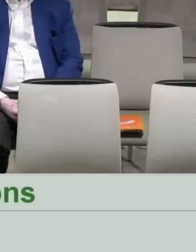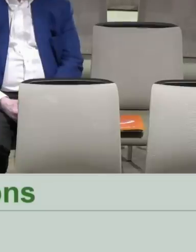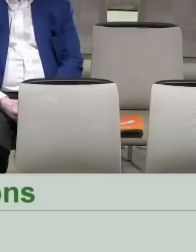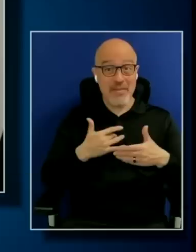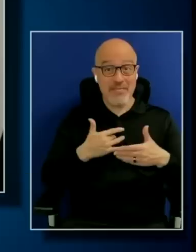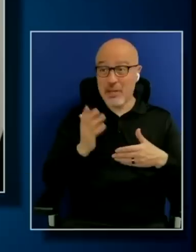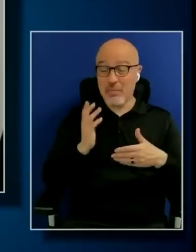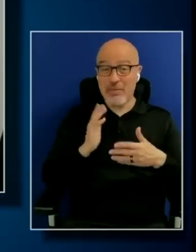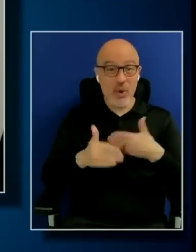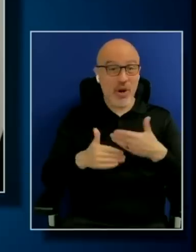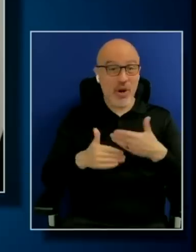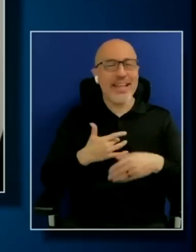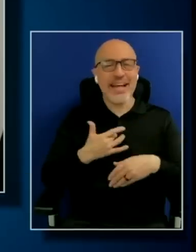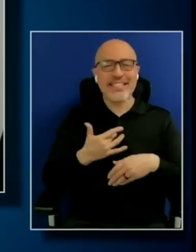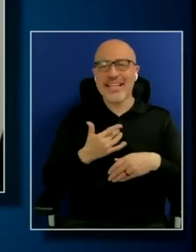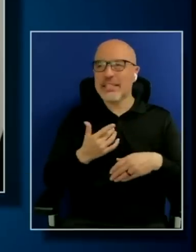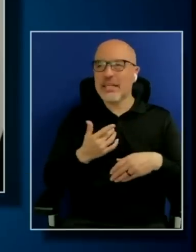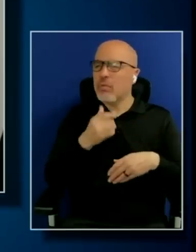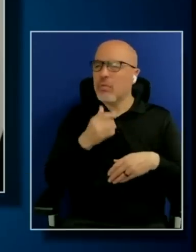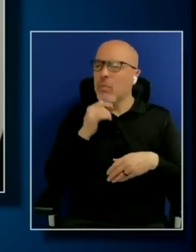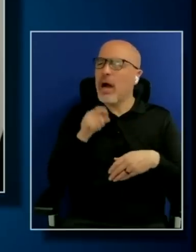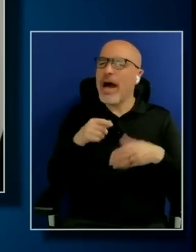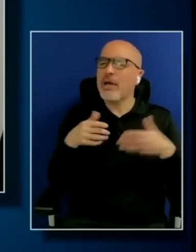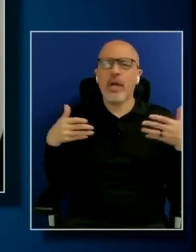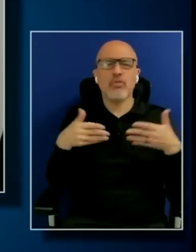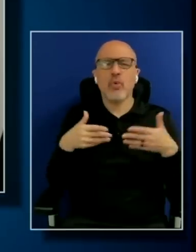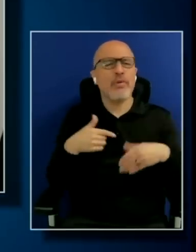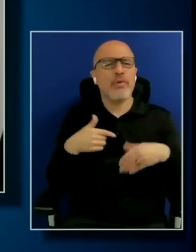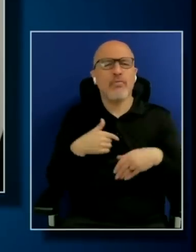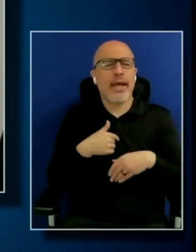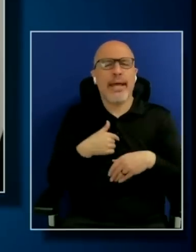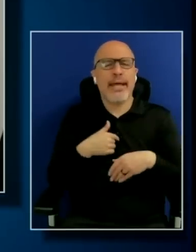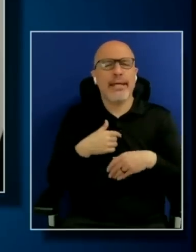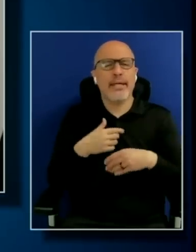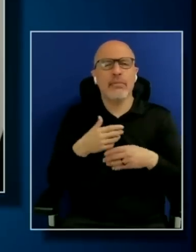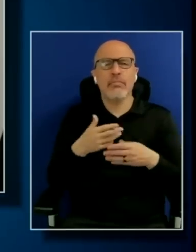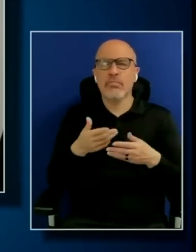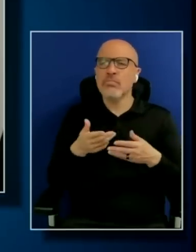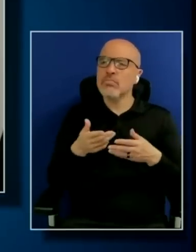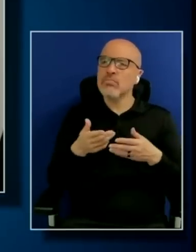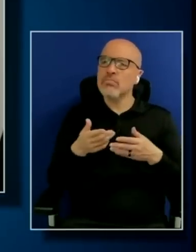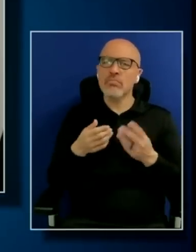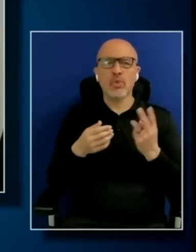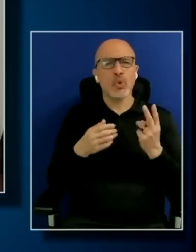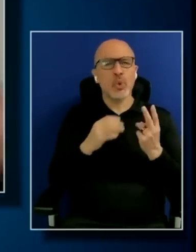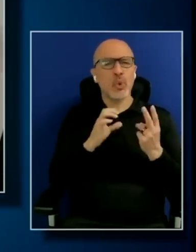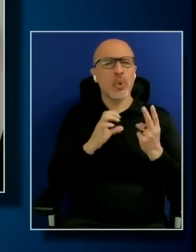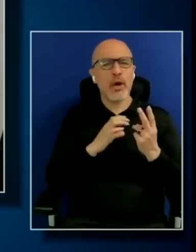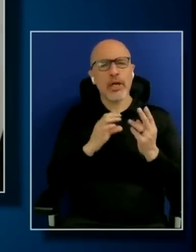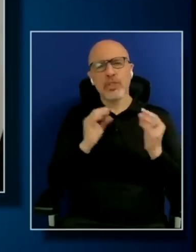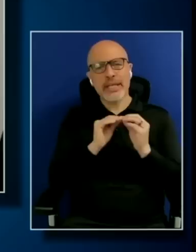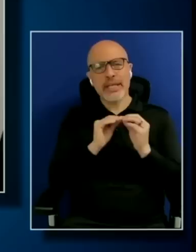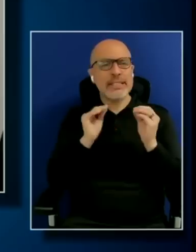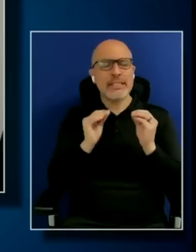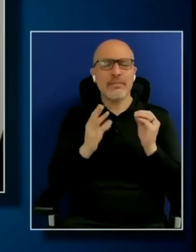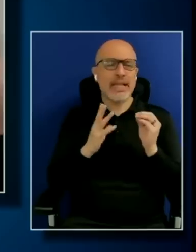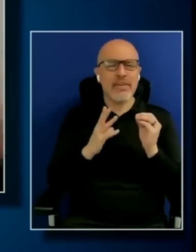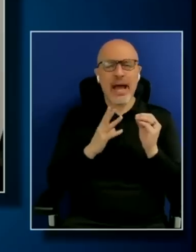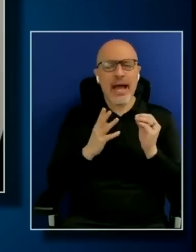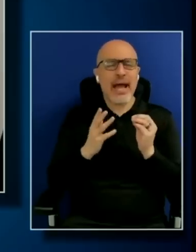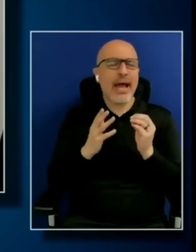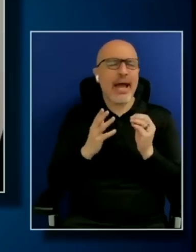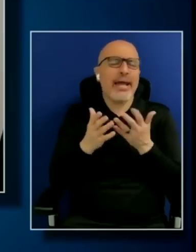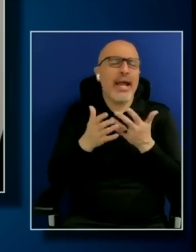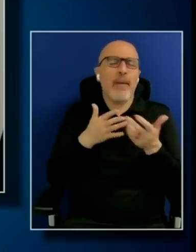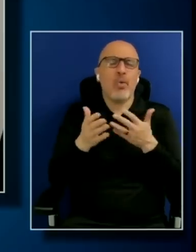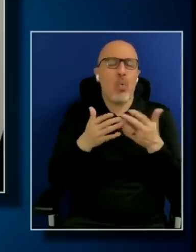plot points. I don't have to be afraid to, like, let's have these two characters kiss, let's in the background, this, like, I was just wherever I